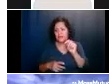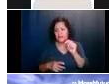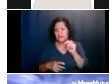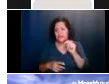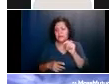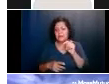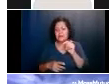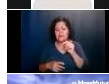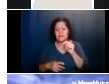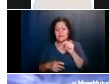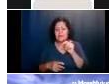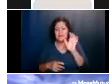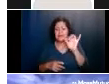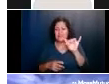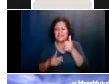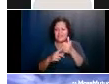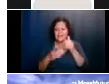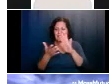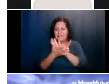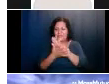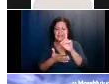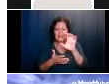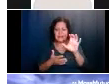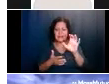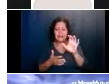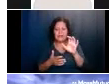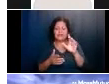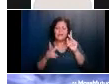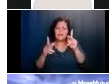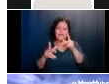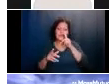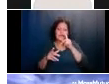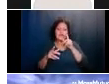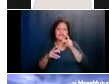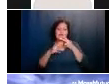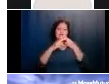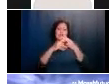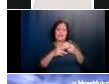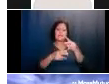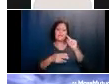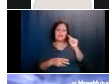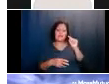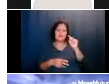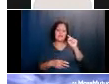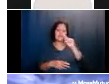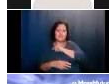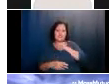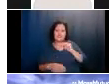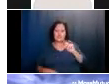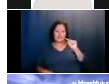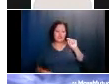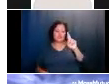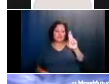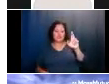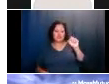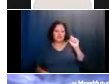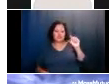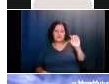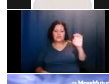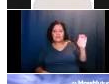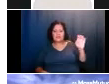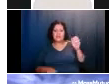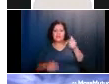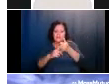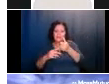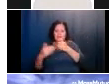document that sets up the trust would typically name a trustee who is responsible to carry out the terms of the